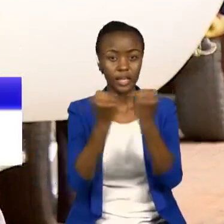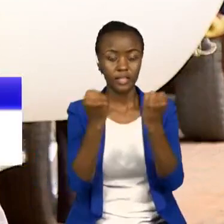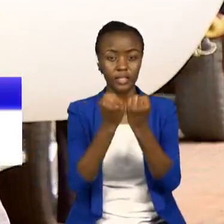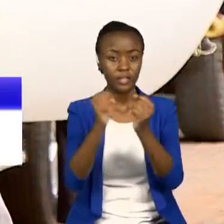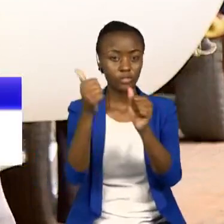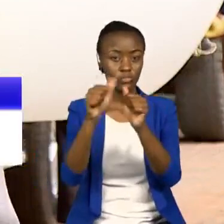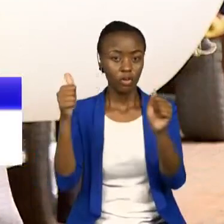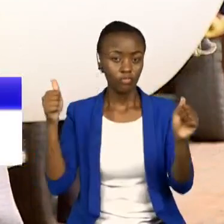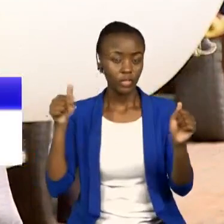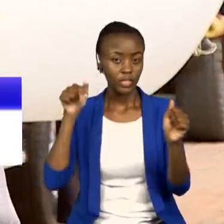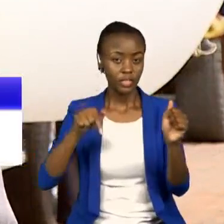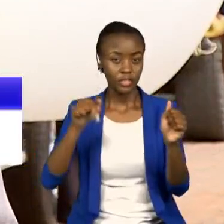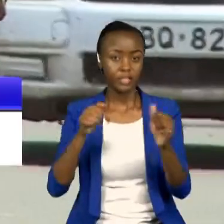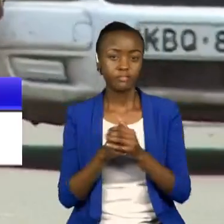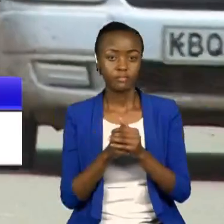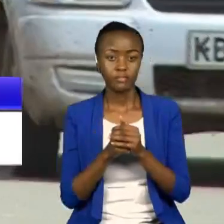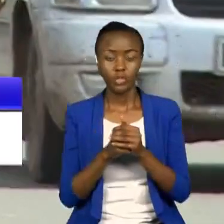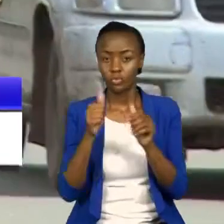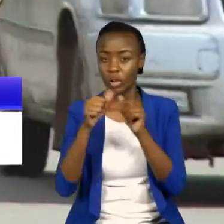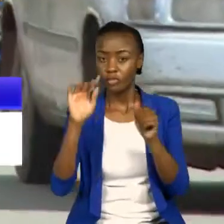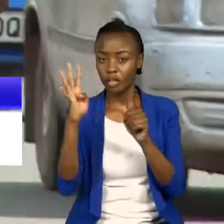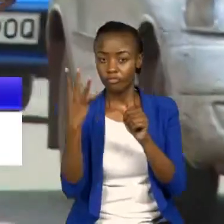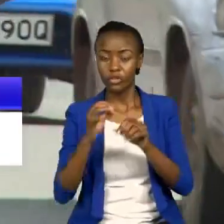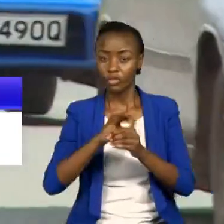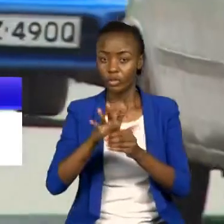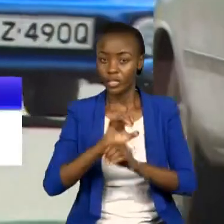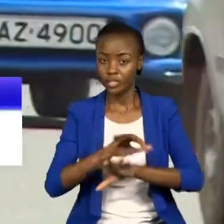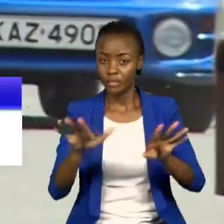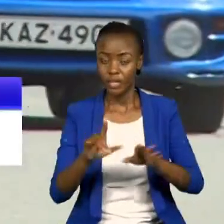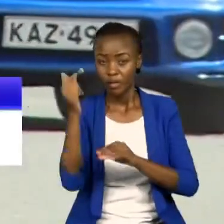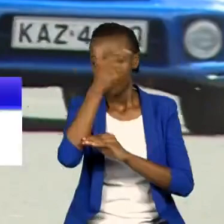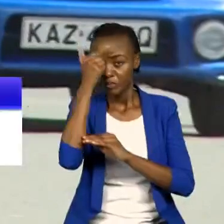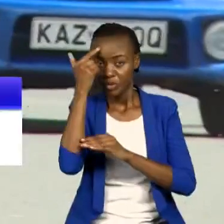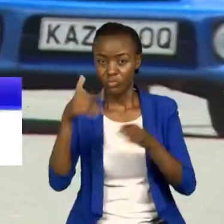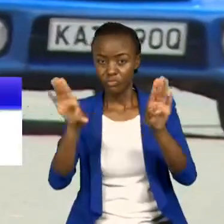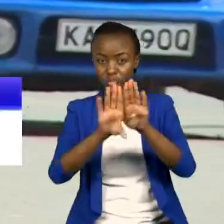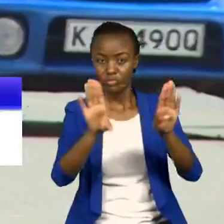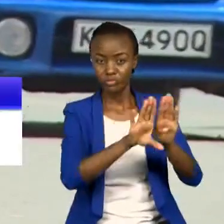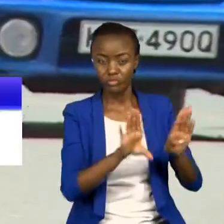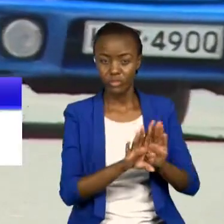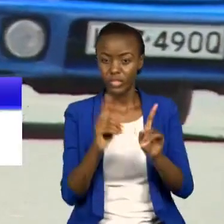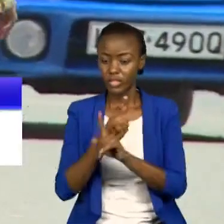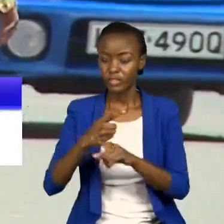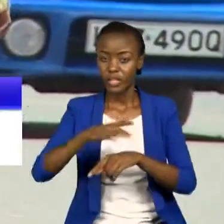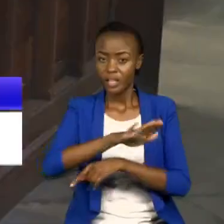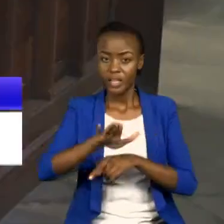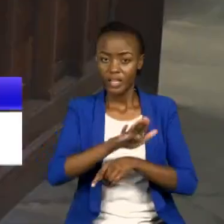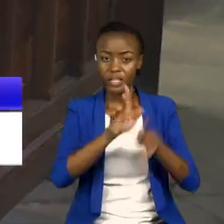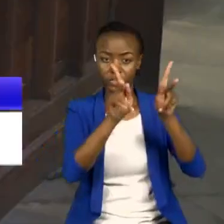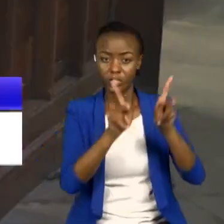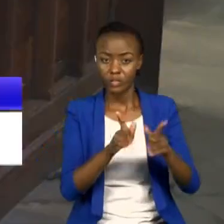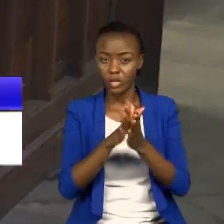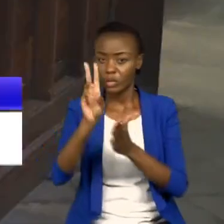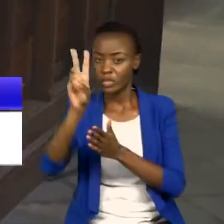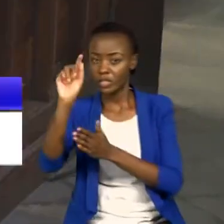bay in order to avoid a fourth wave. Concerning the COVID-19 restriction situation in the hotbed regions of Nyanza and Western, which